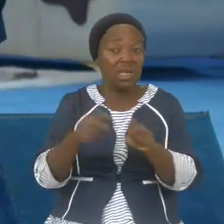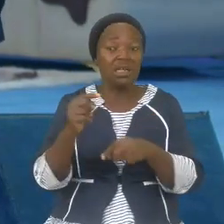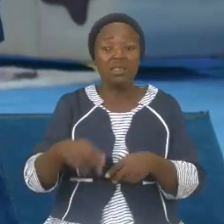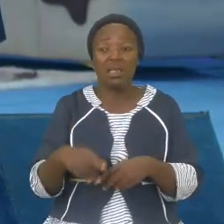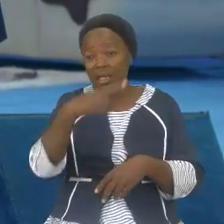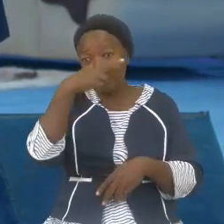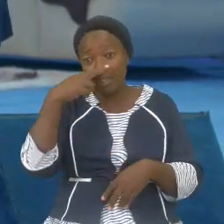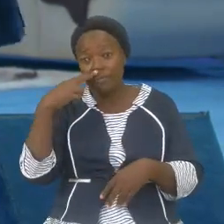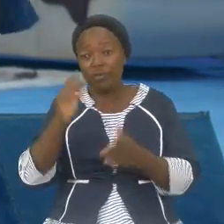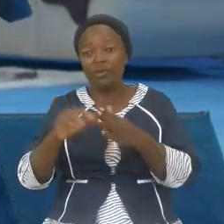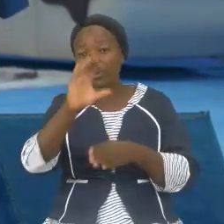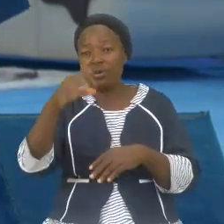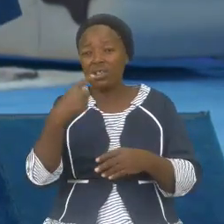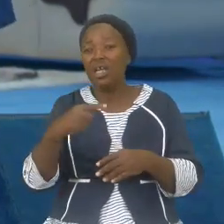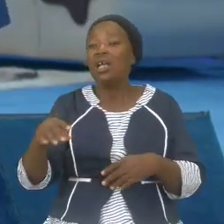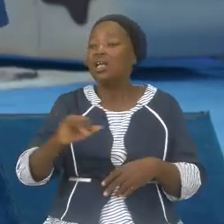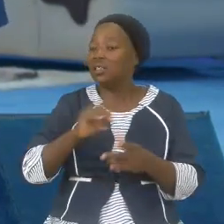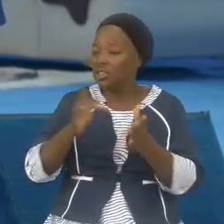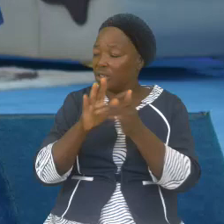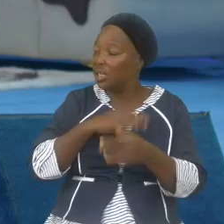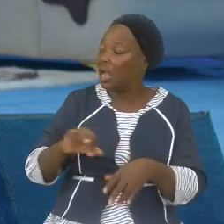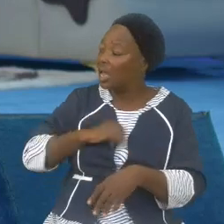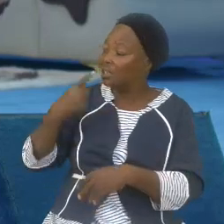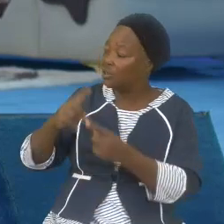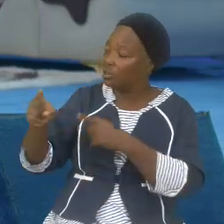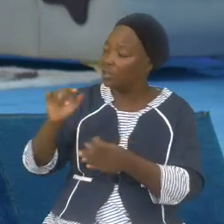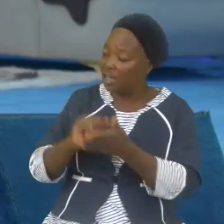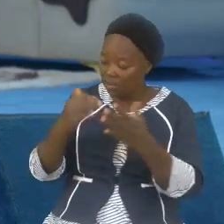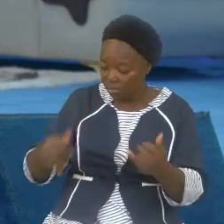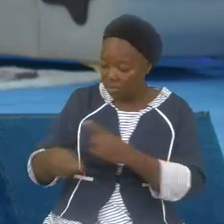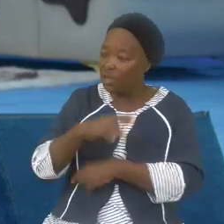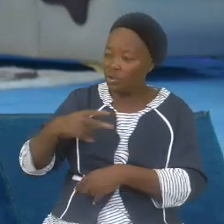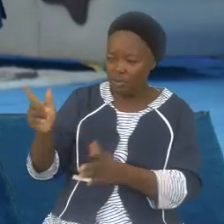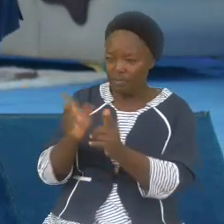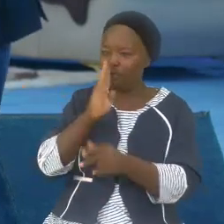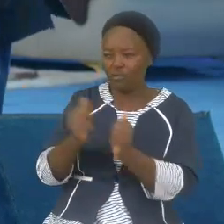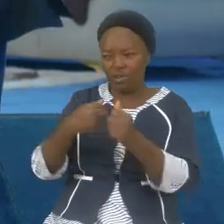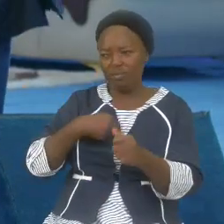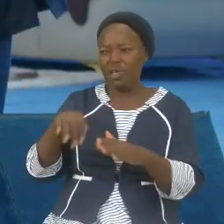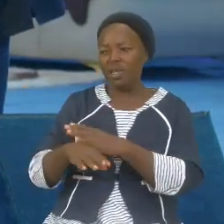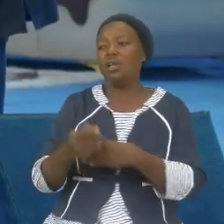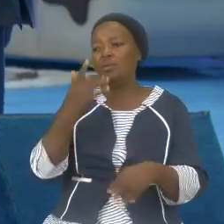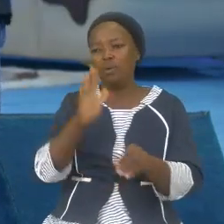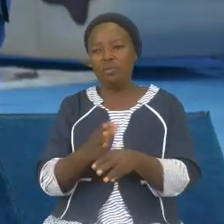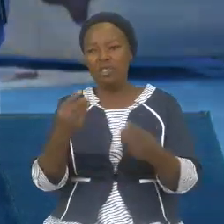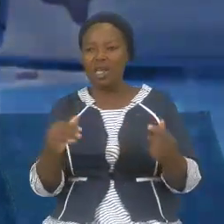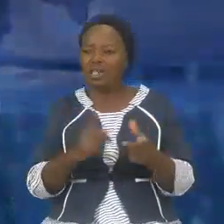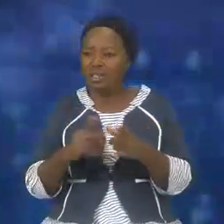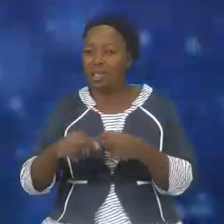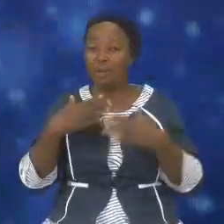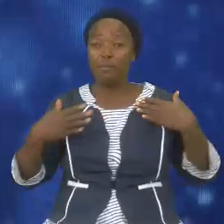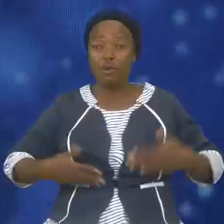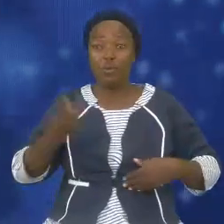me in paradise. The body was still there on the cross, but his soul went